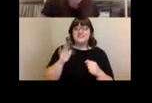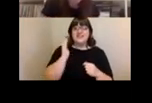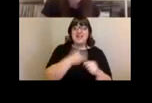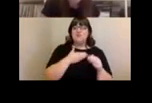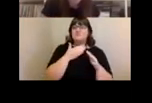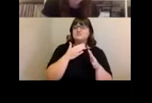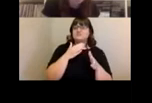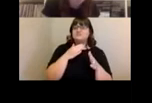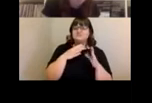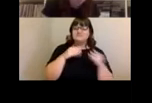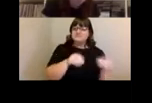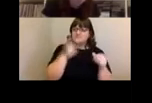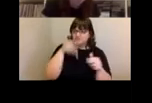year.